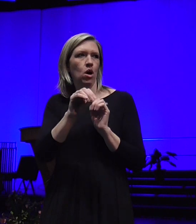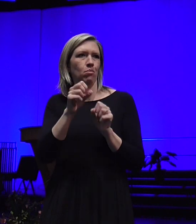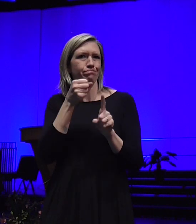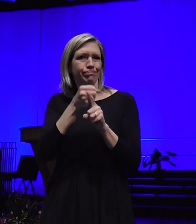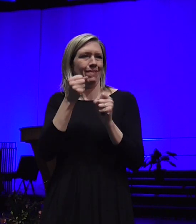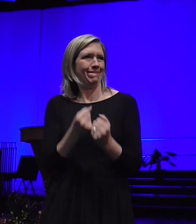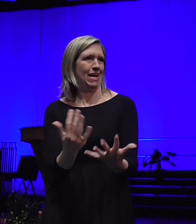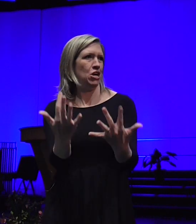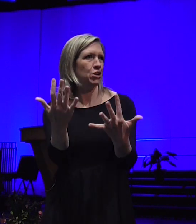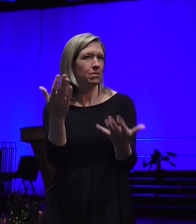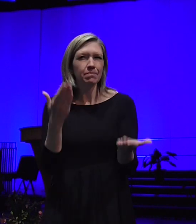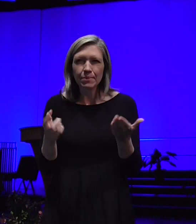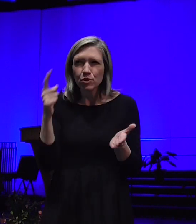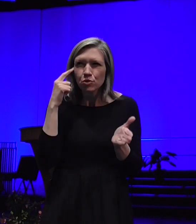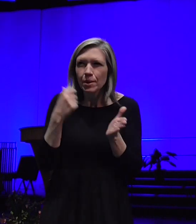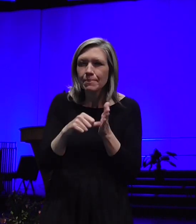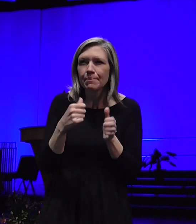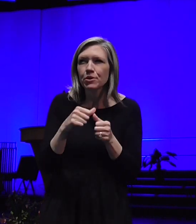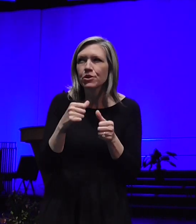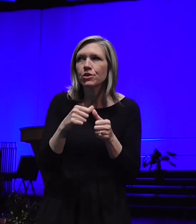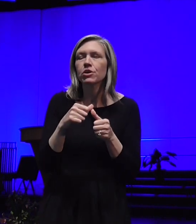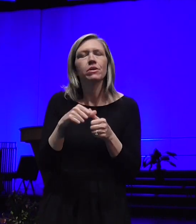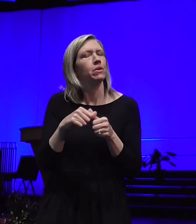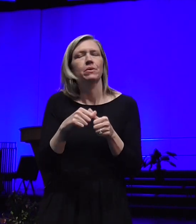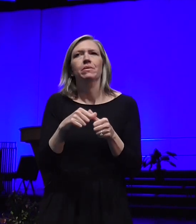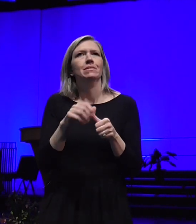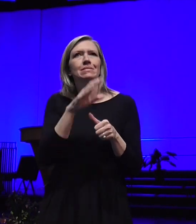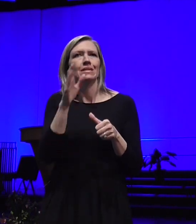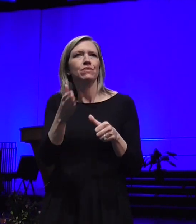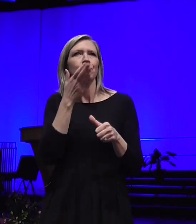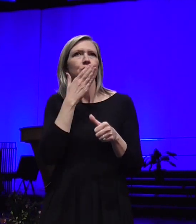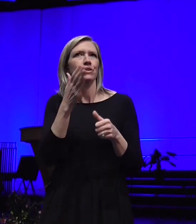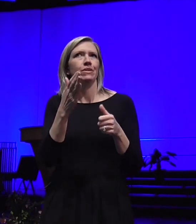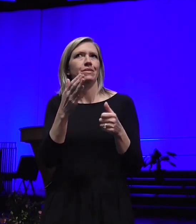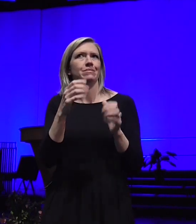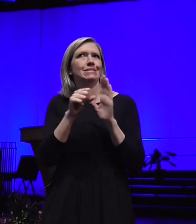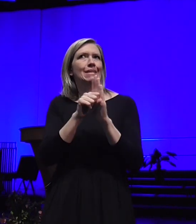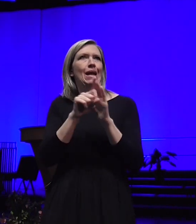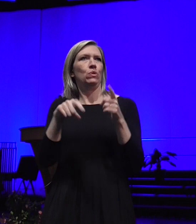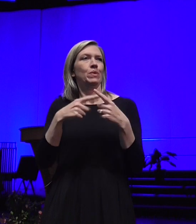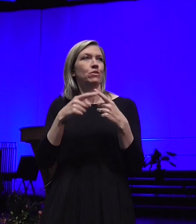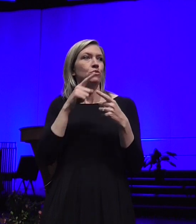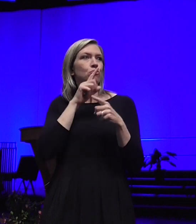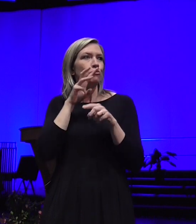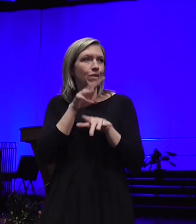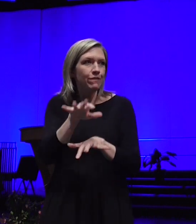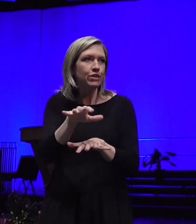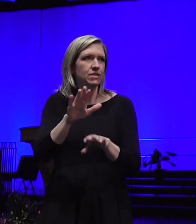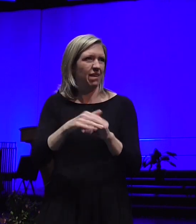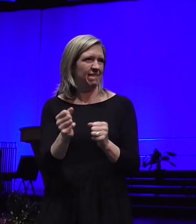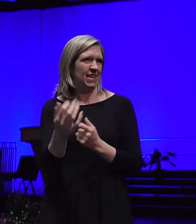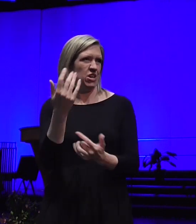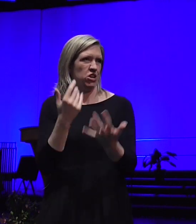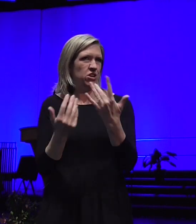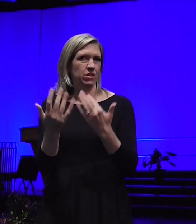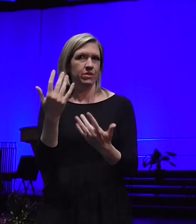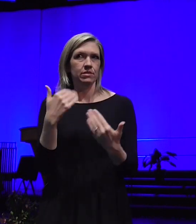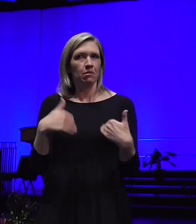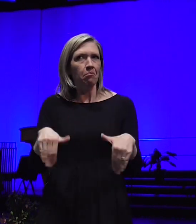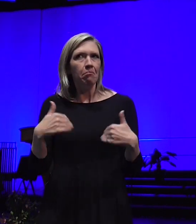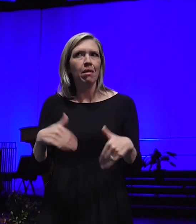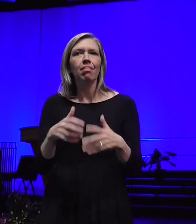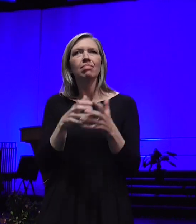of you might remember that. It's never a good sign when the rivers are on fire. So there was a lot